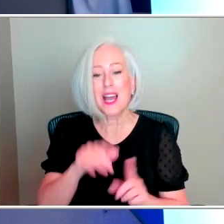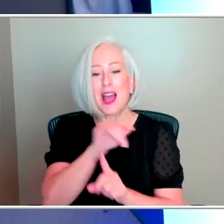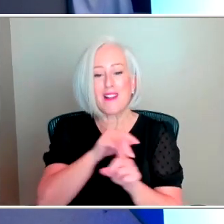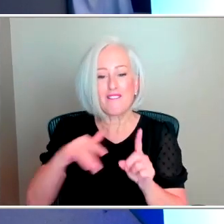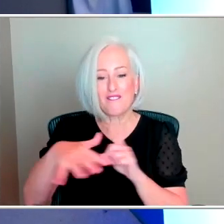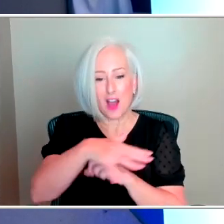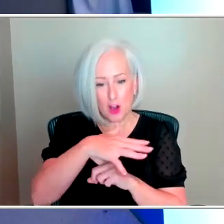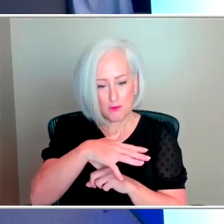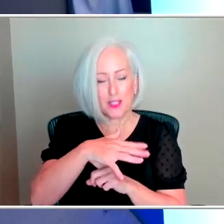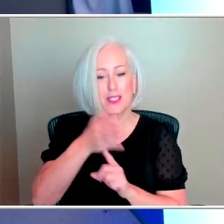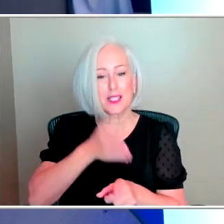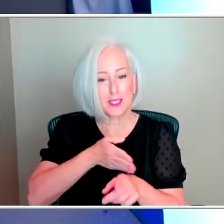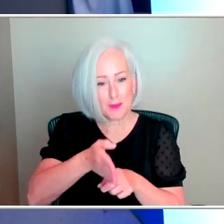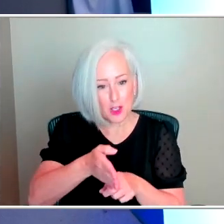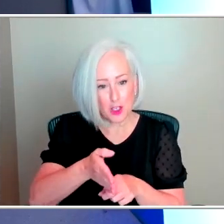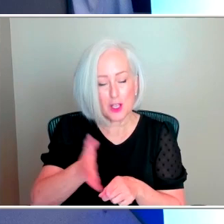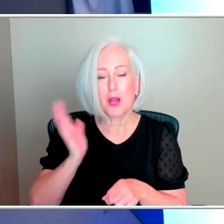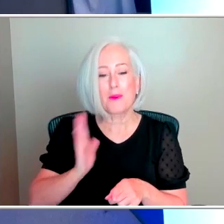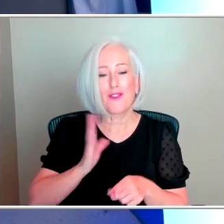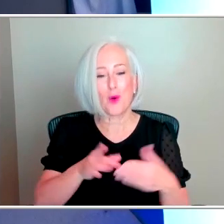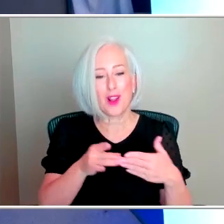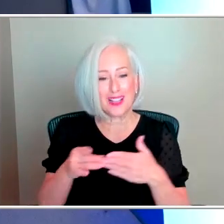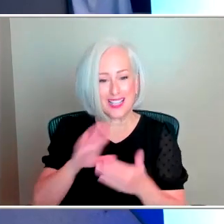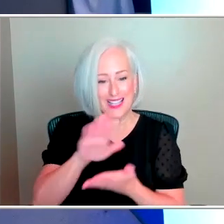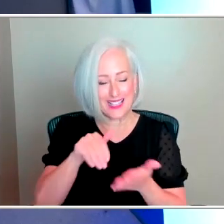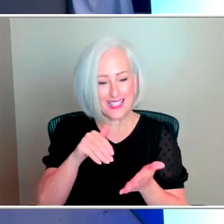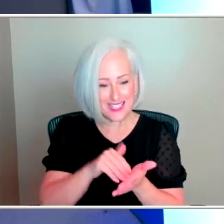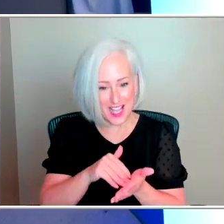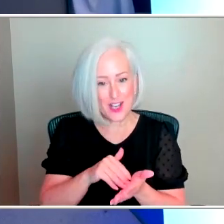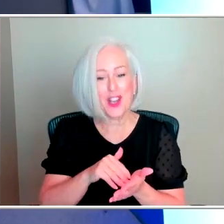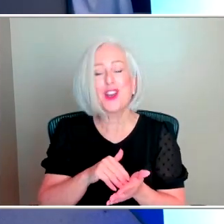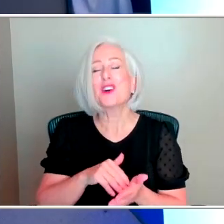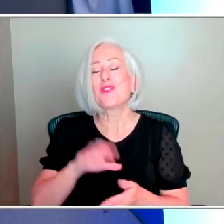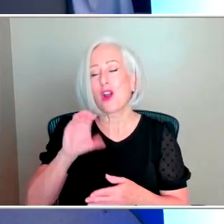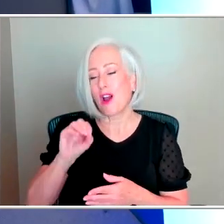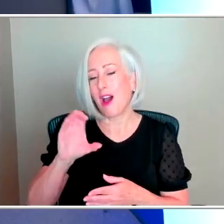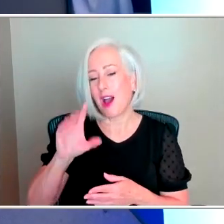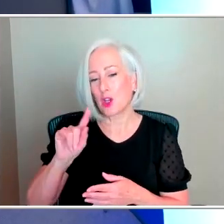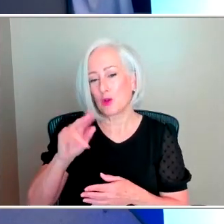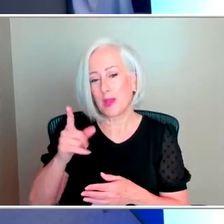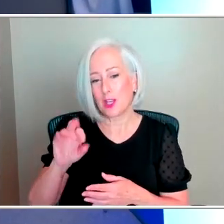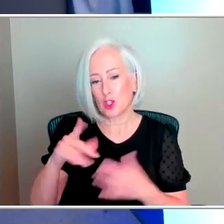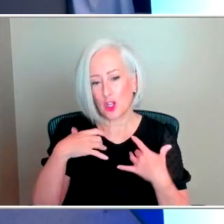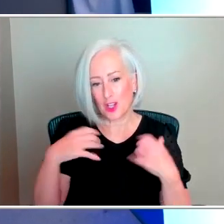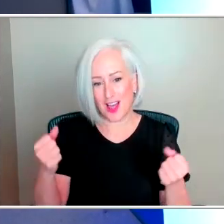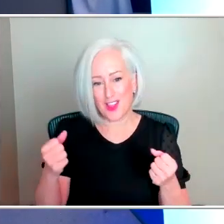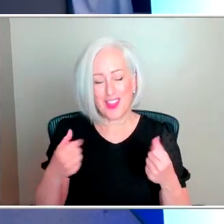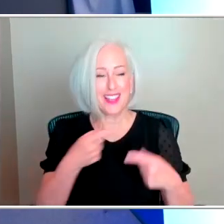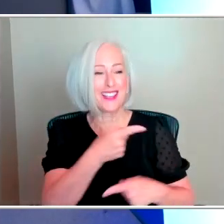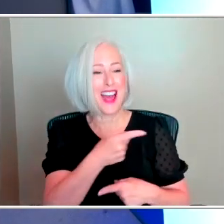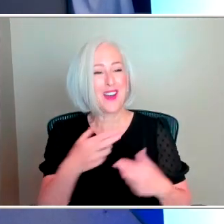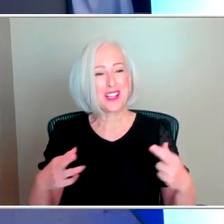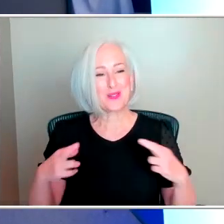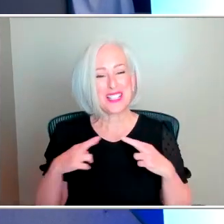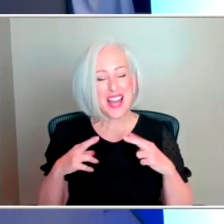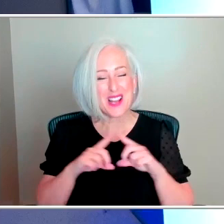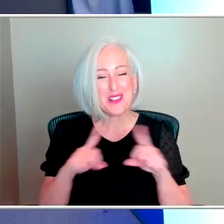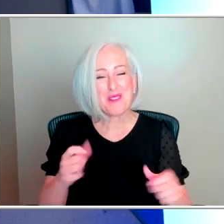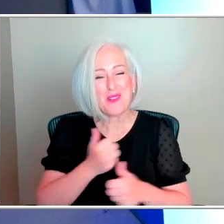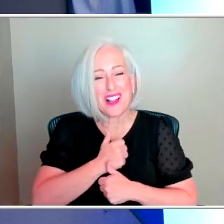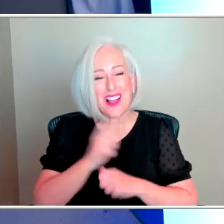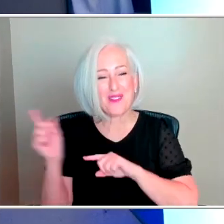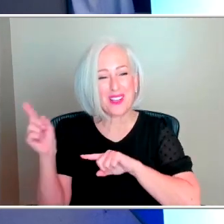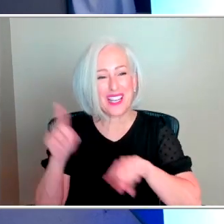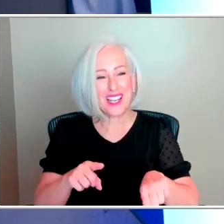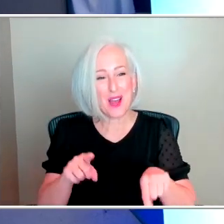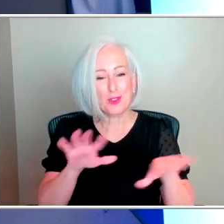Environmental and Occupational Health here at the University of Kansas Health System. Enjoying a little retirement these days, but we love it when you come in here and hang out with us. How